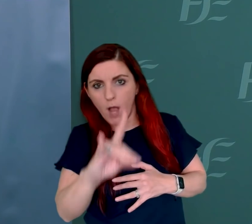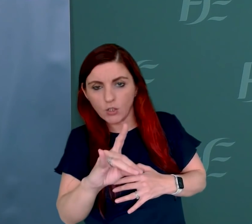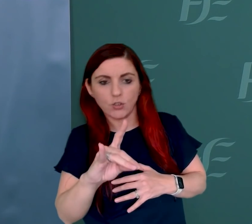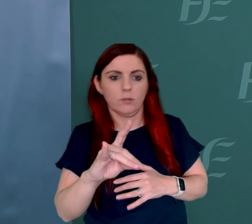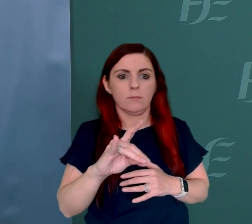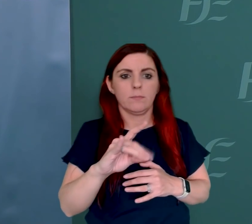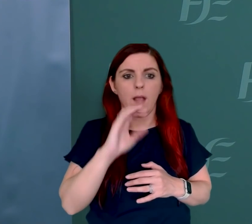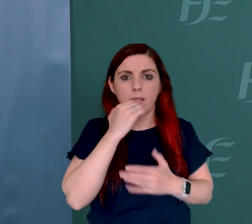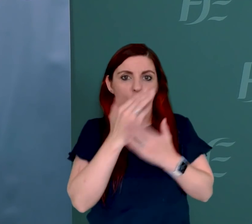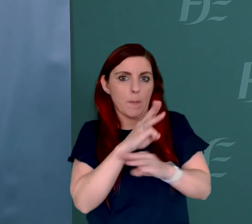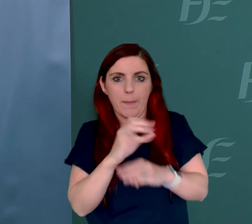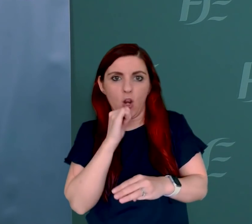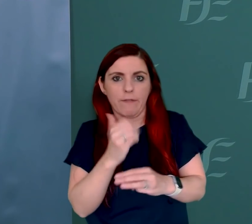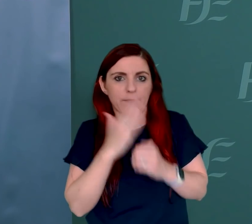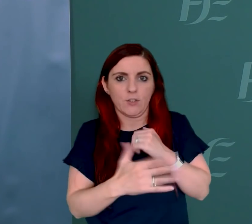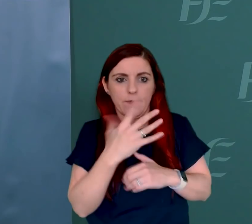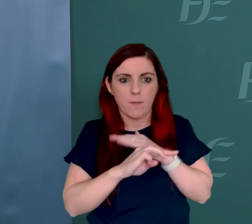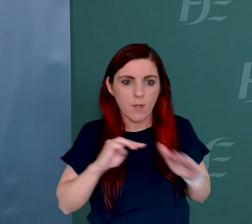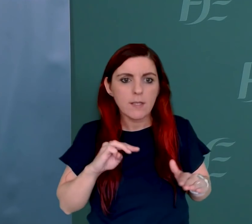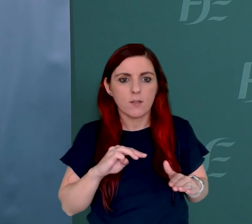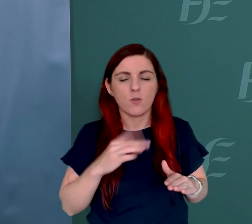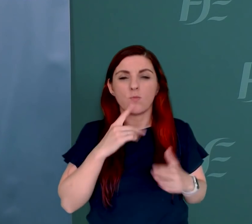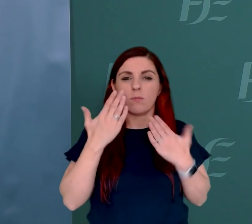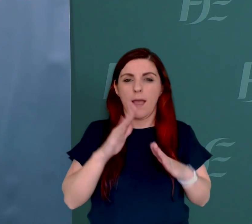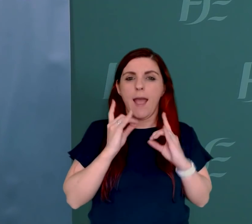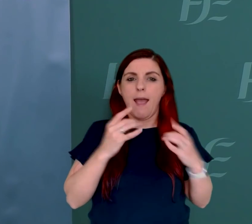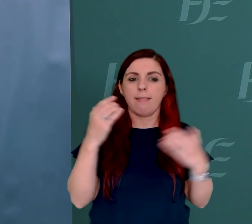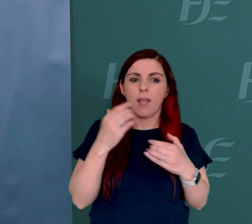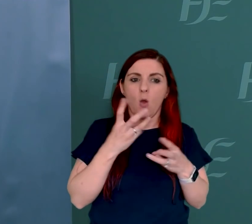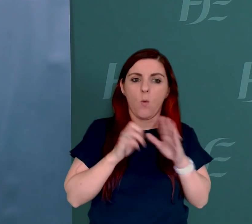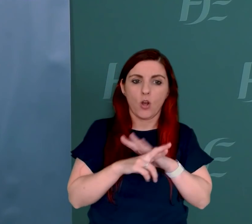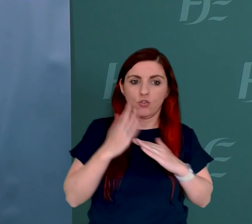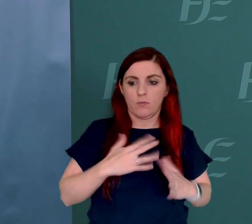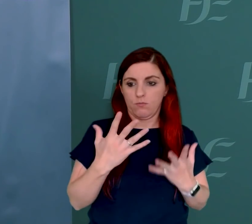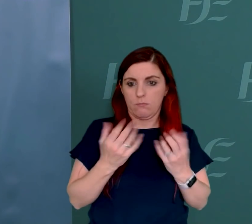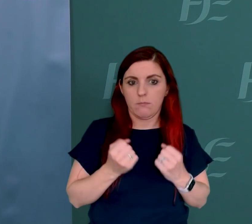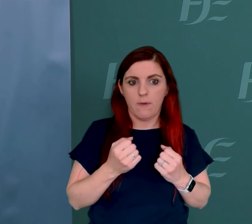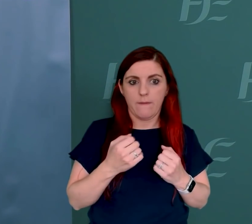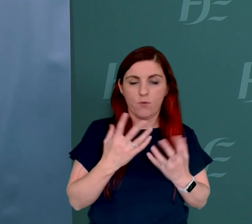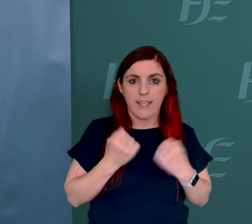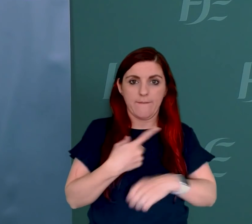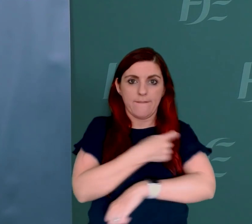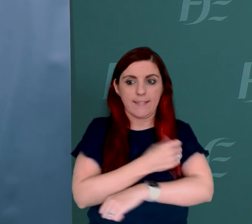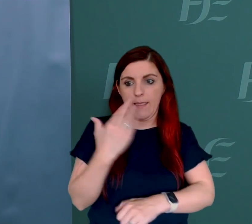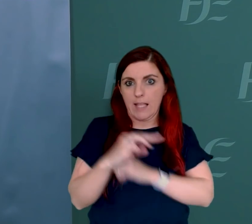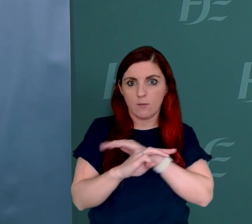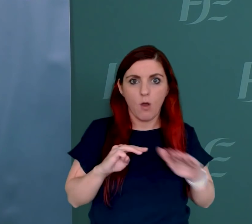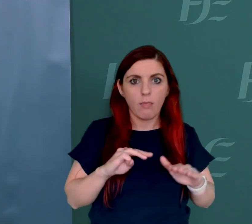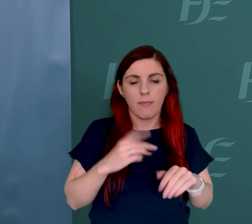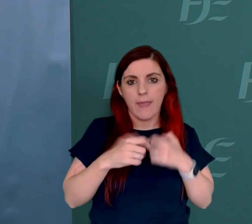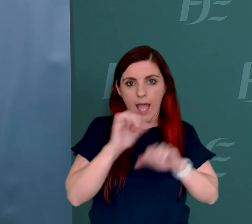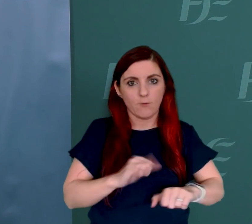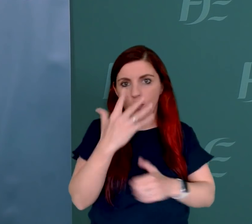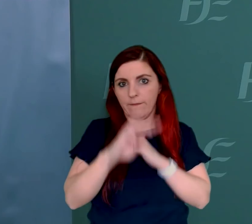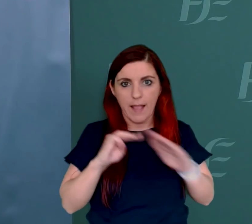will have to continue right through, say, till next March in relation to some of the people. So to illustrate the point, a healthcare worker who's just vaccinated in the last month,